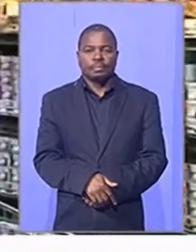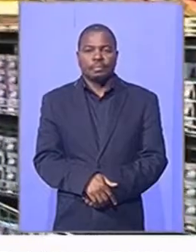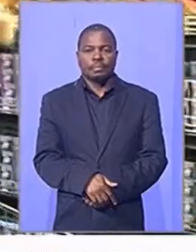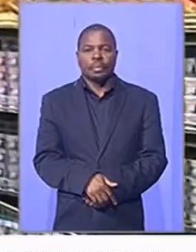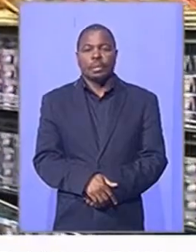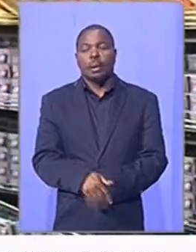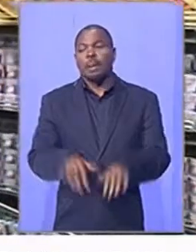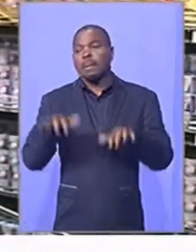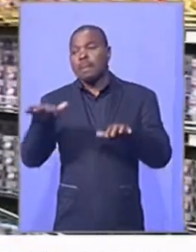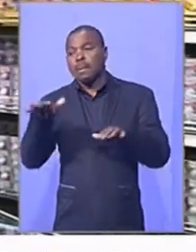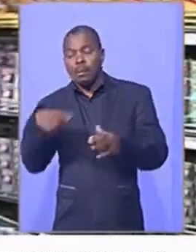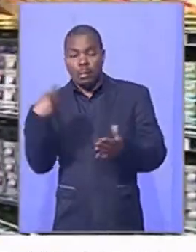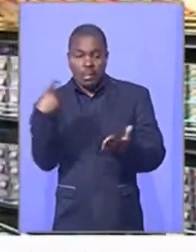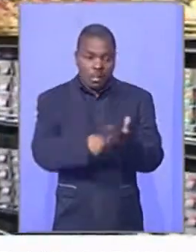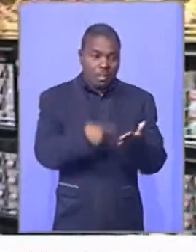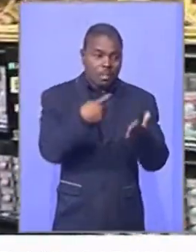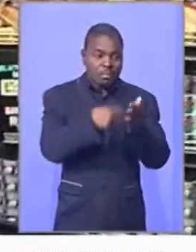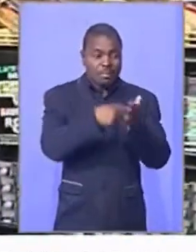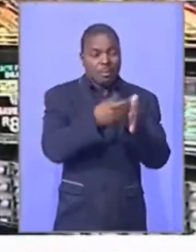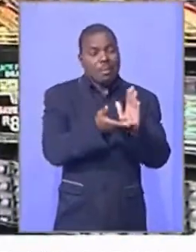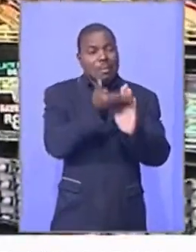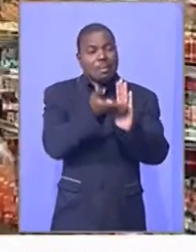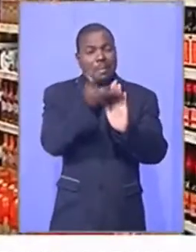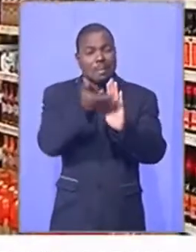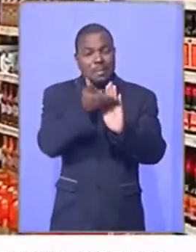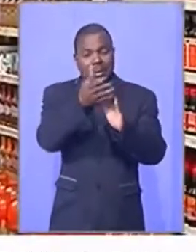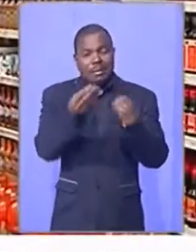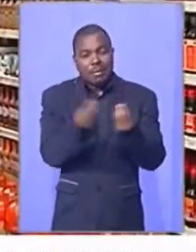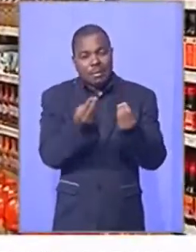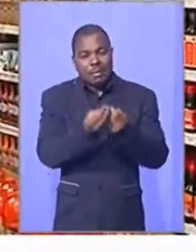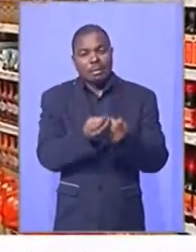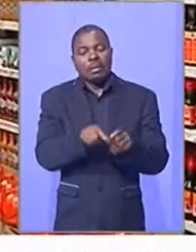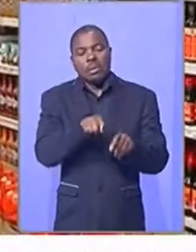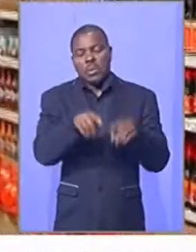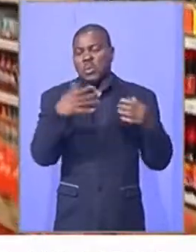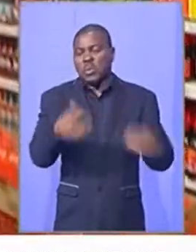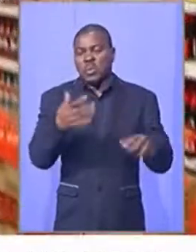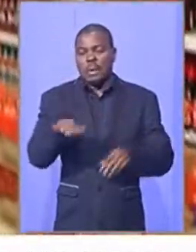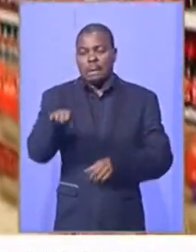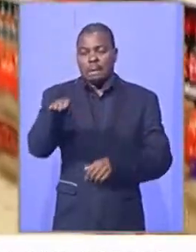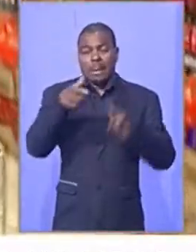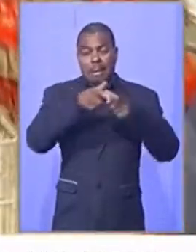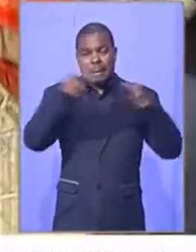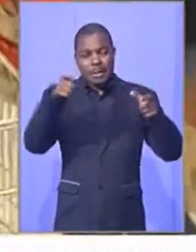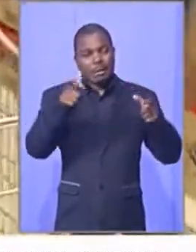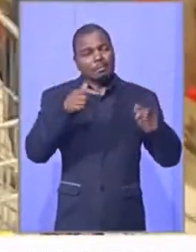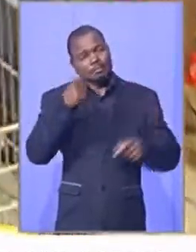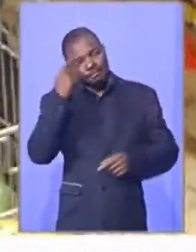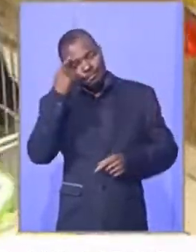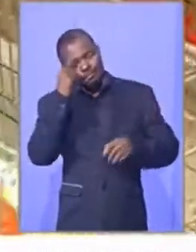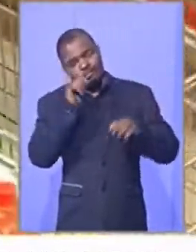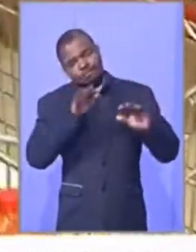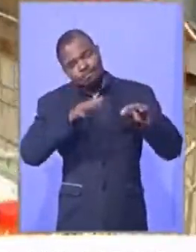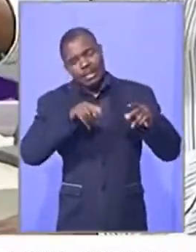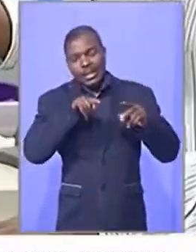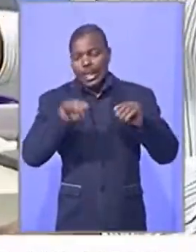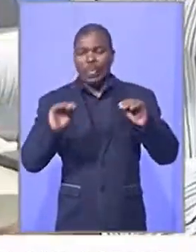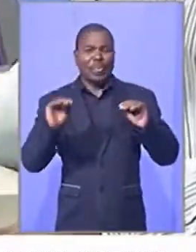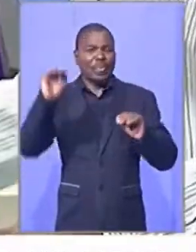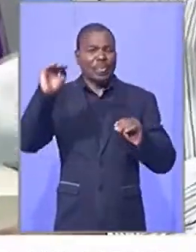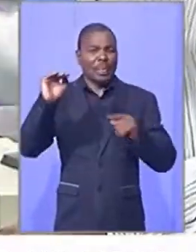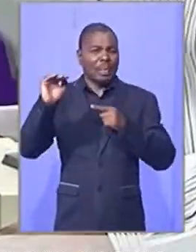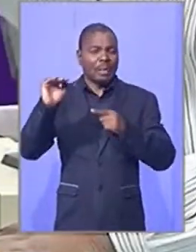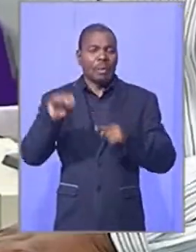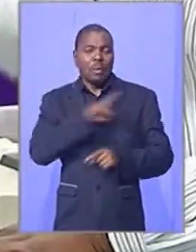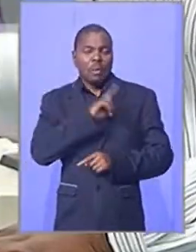Inflation ya bareki ile godimo ile go golela godimo ge bapetša le eo e beilwego ke panka ya reserve mo dikgweding. Seo ke ka ge theko